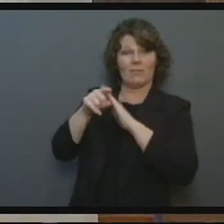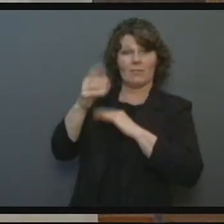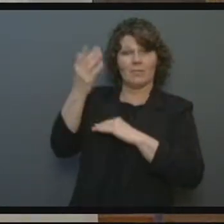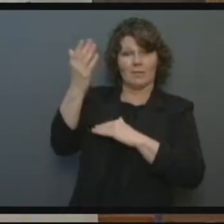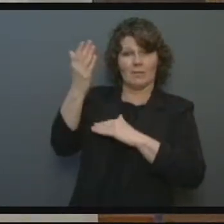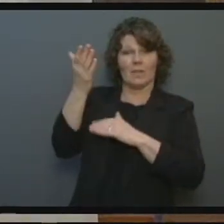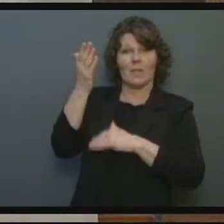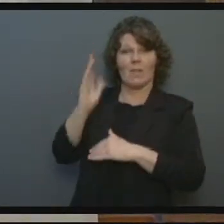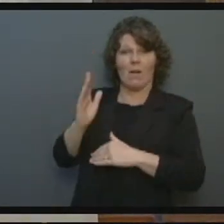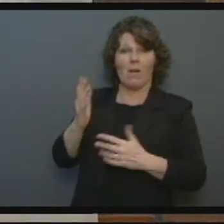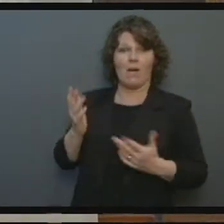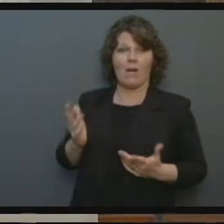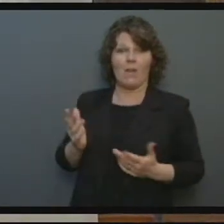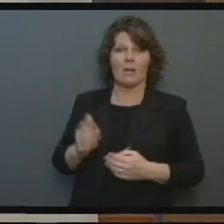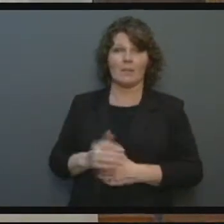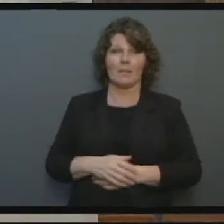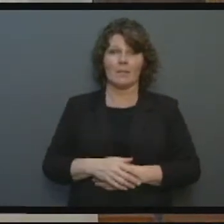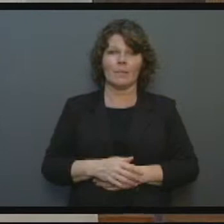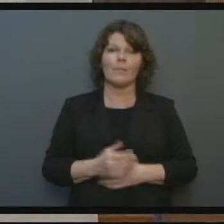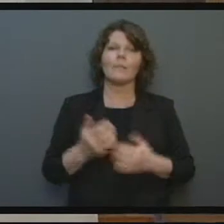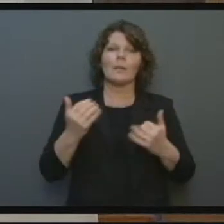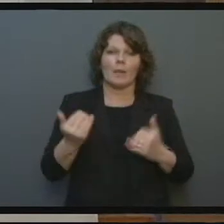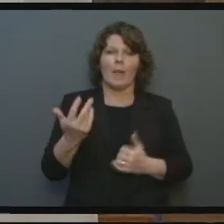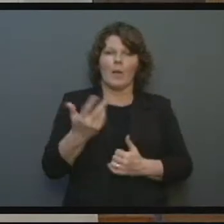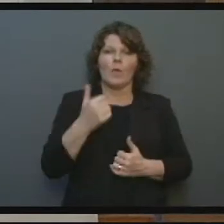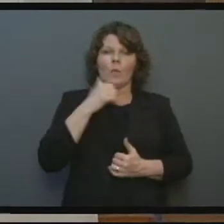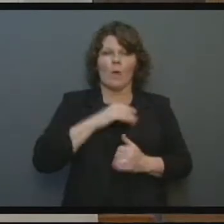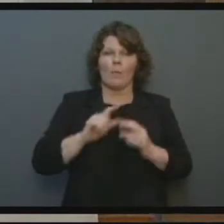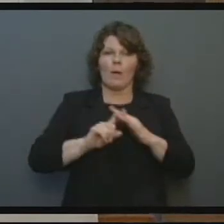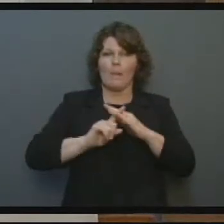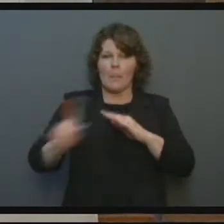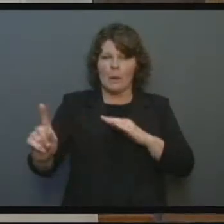God. So now they fled in horror.